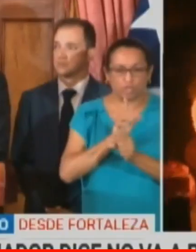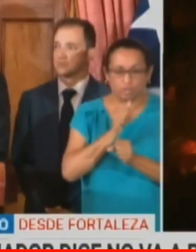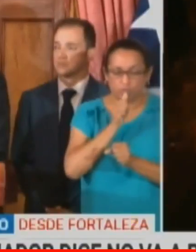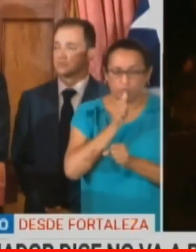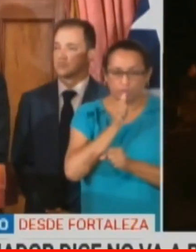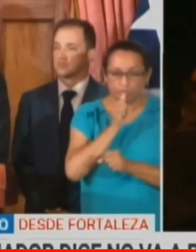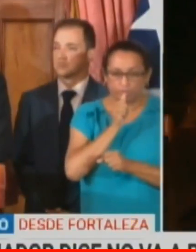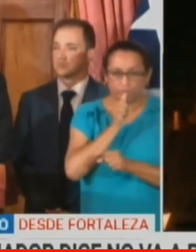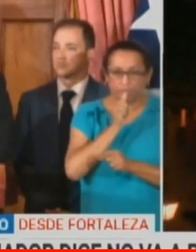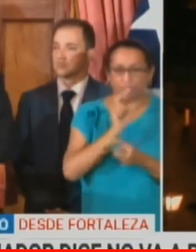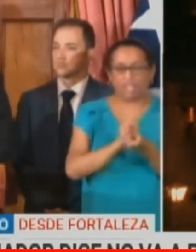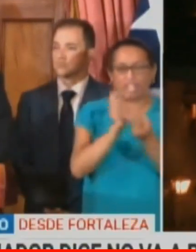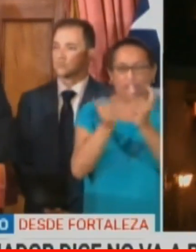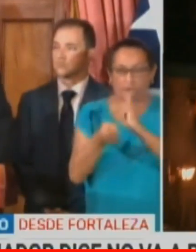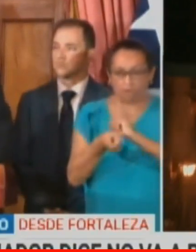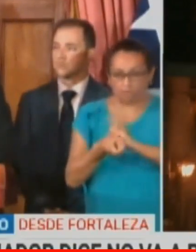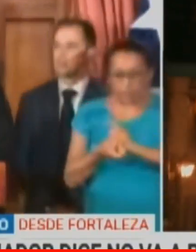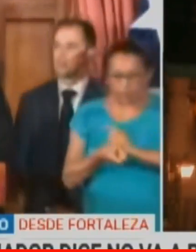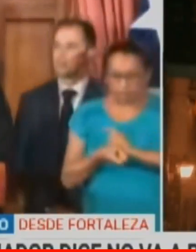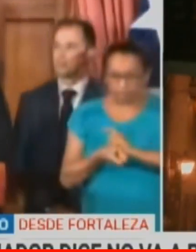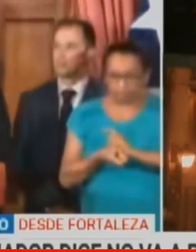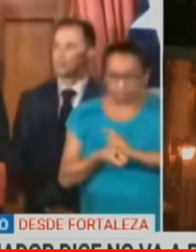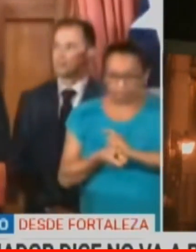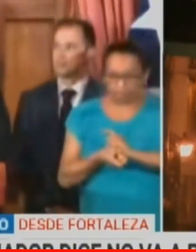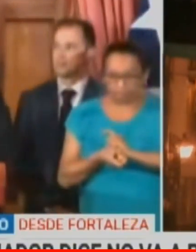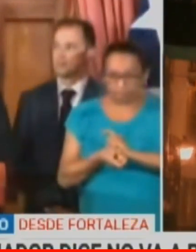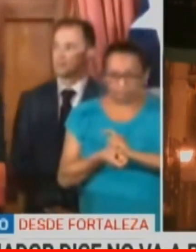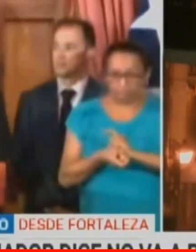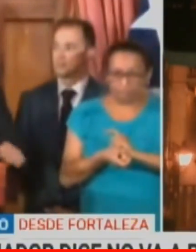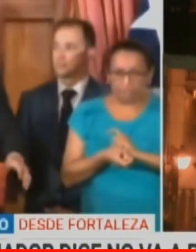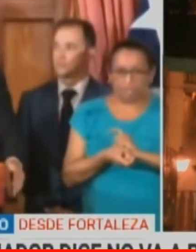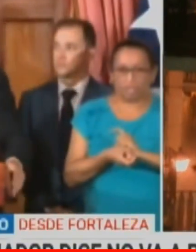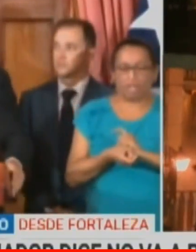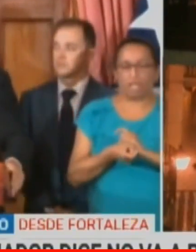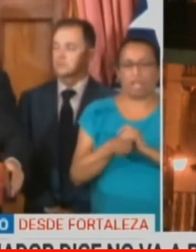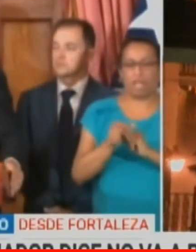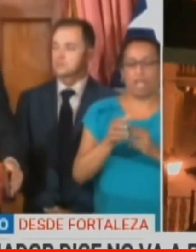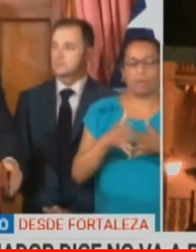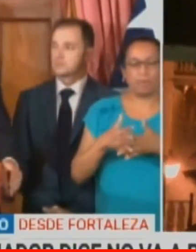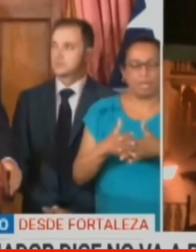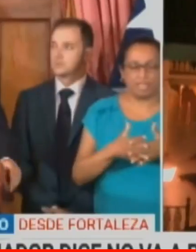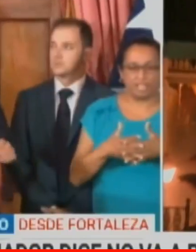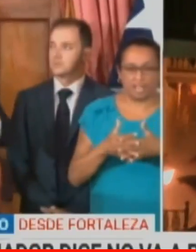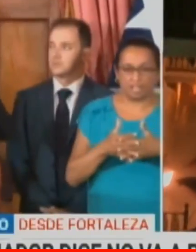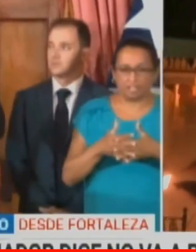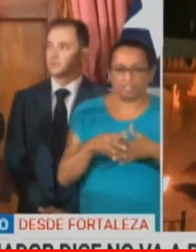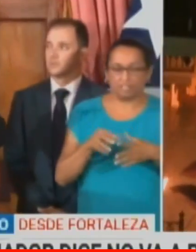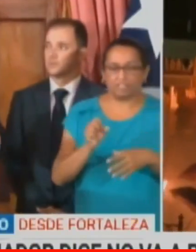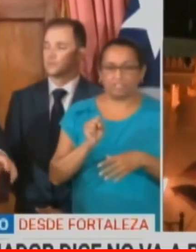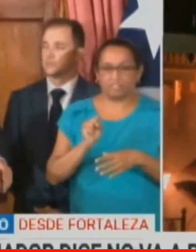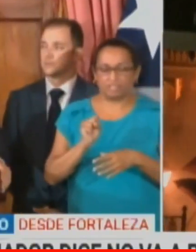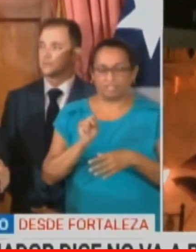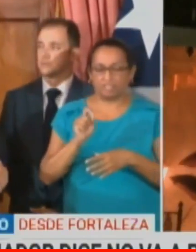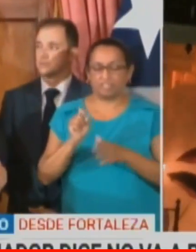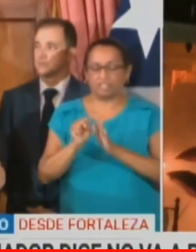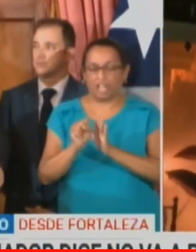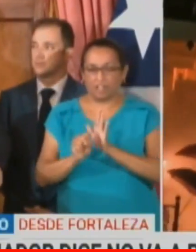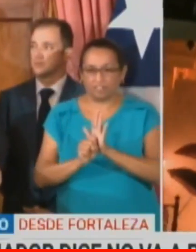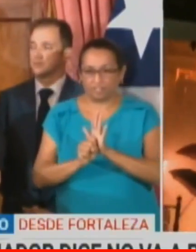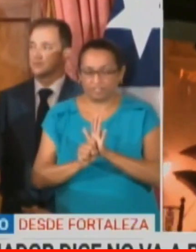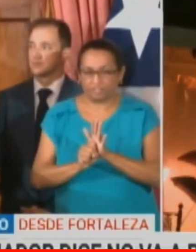on significant changes such as establishing a Medicaid fraud control unit, asking for a third